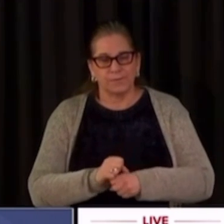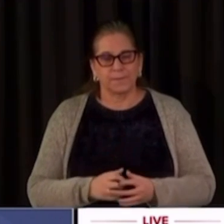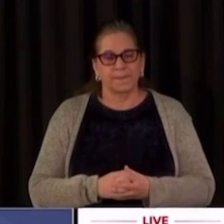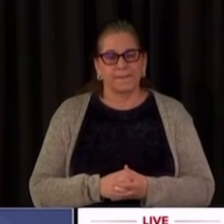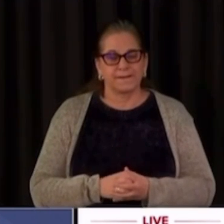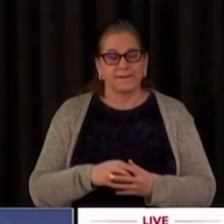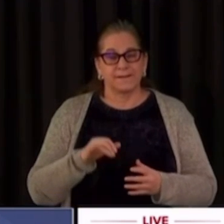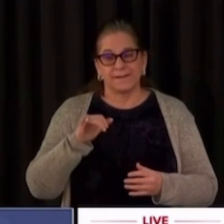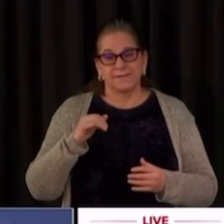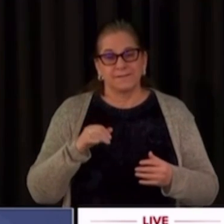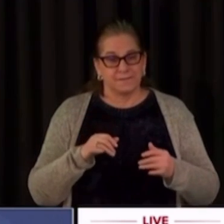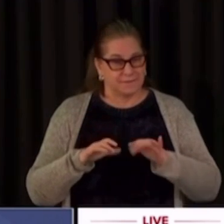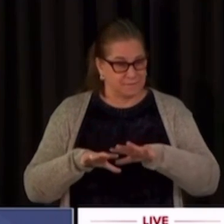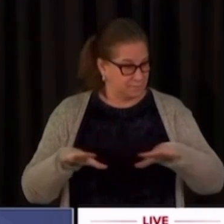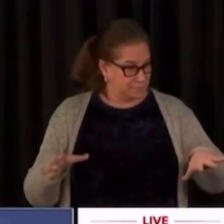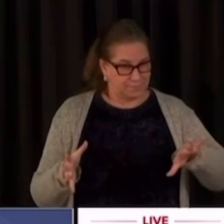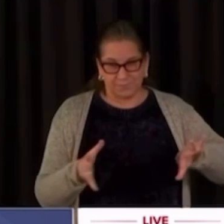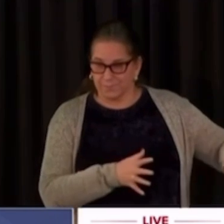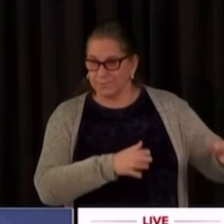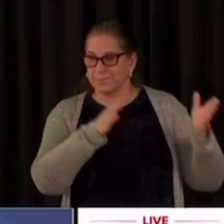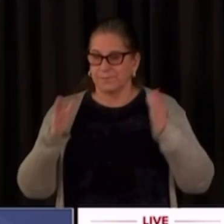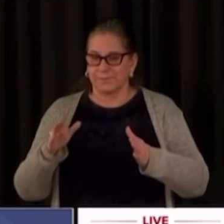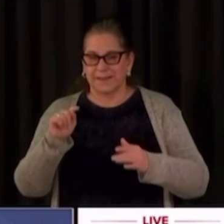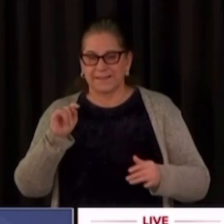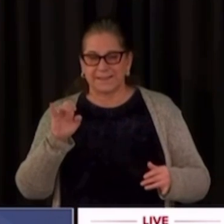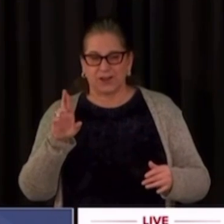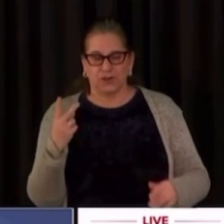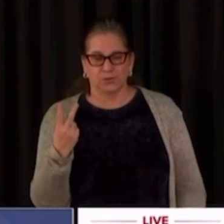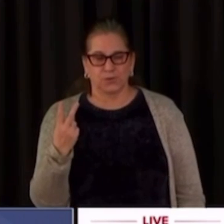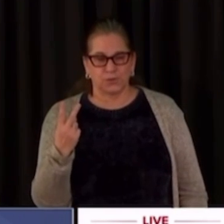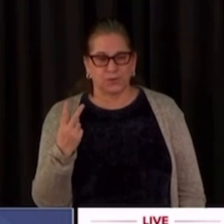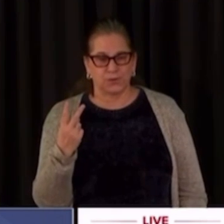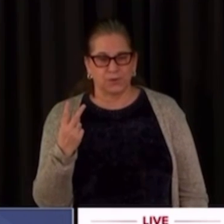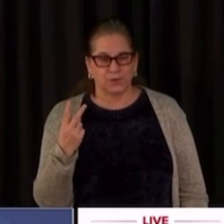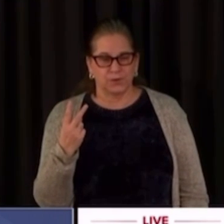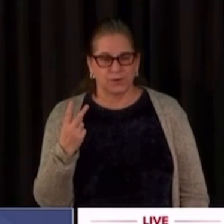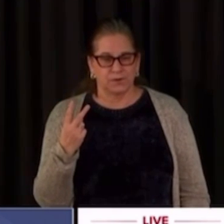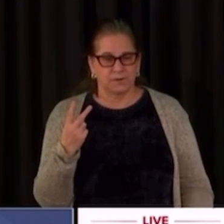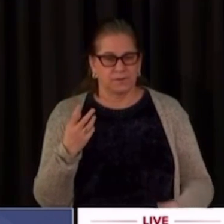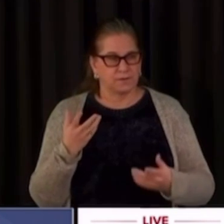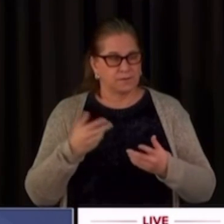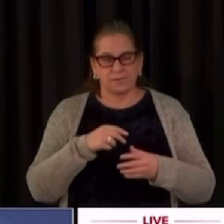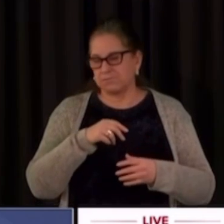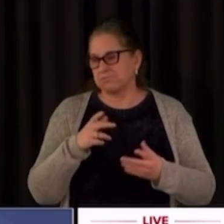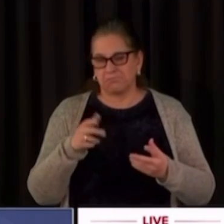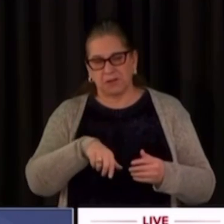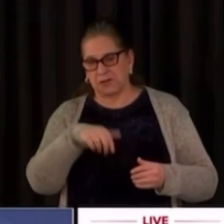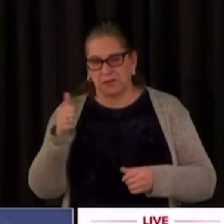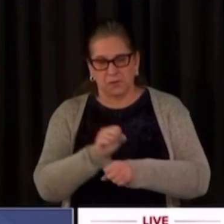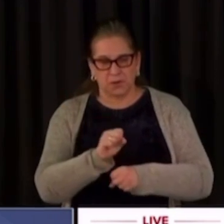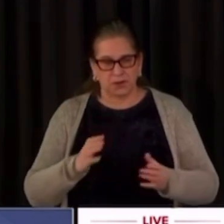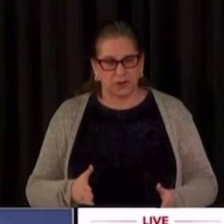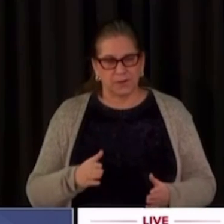more essential employees. So individuals working in non-public transit or mass transportation